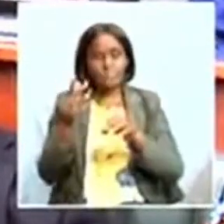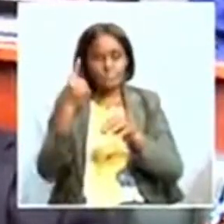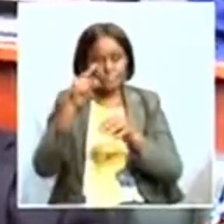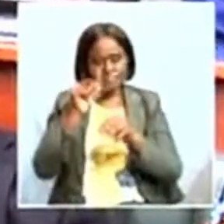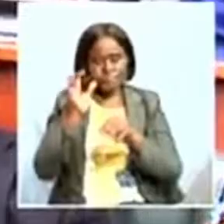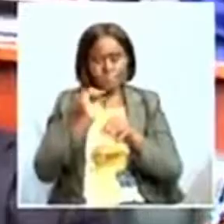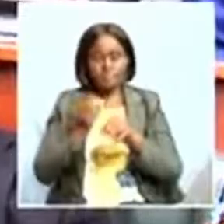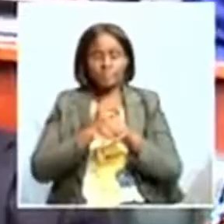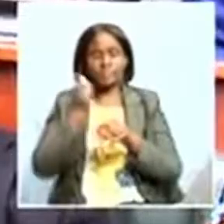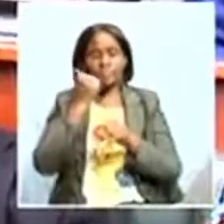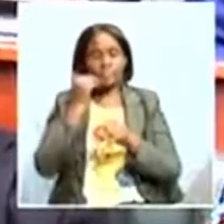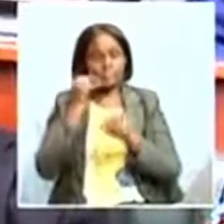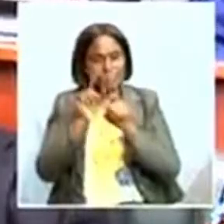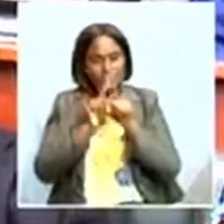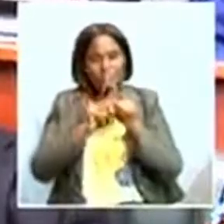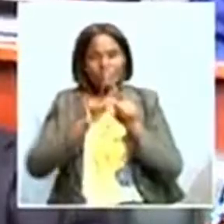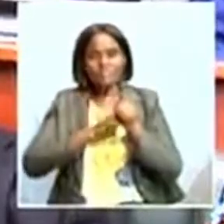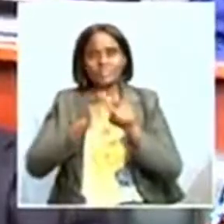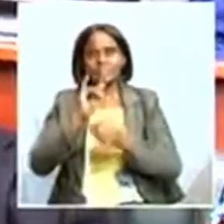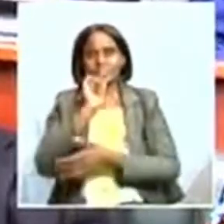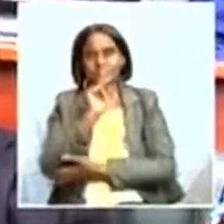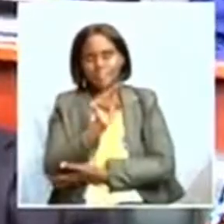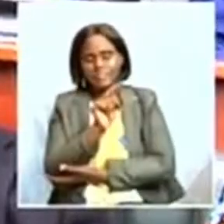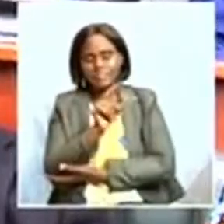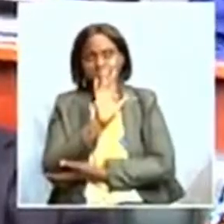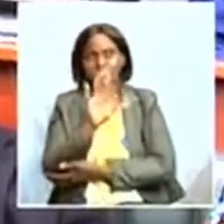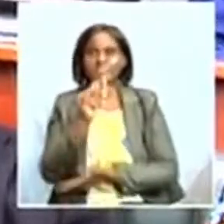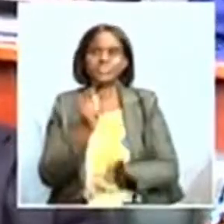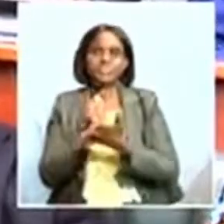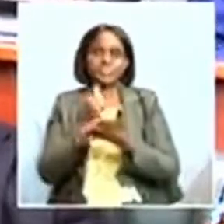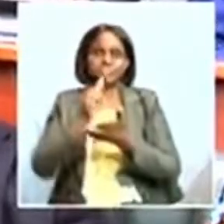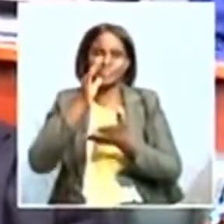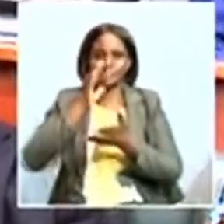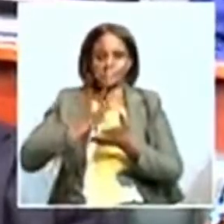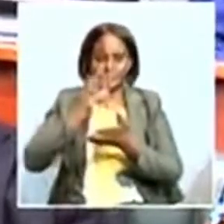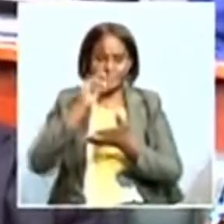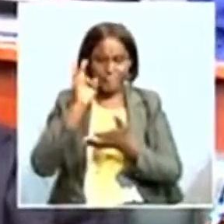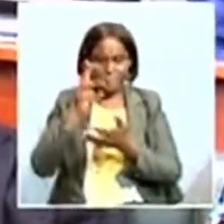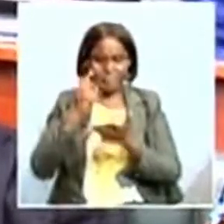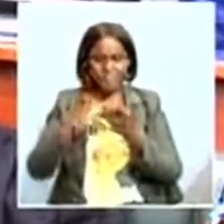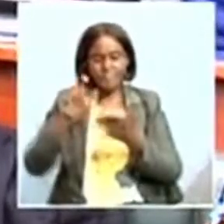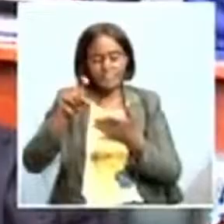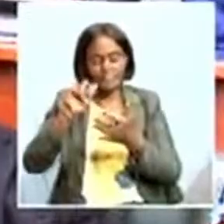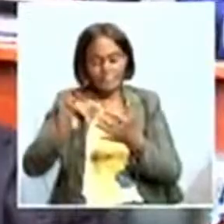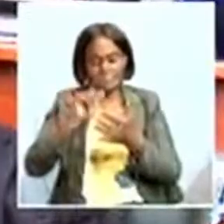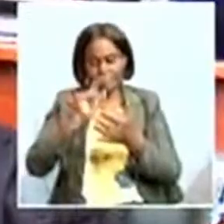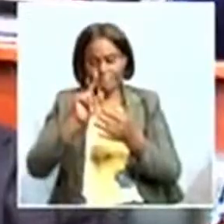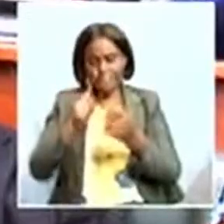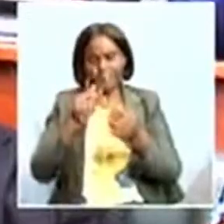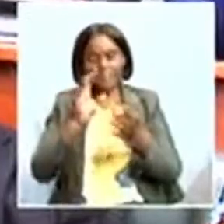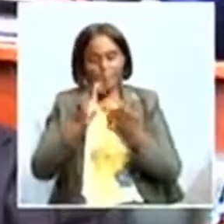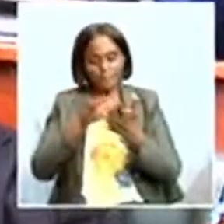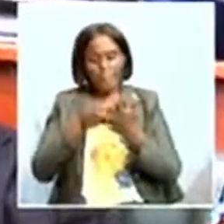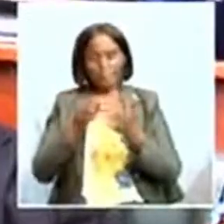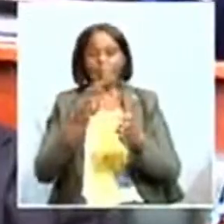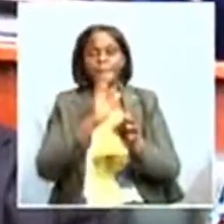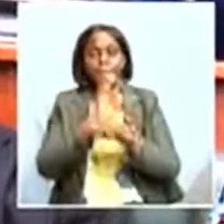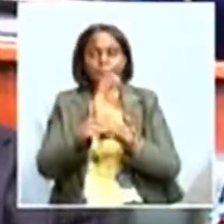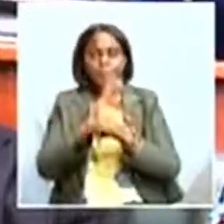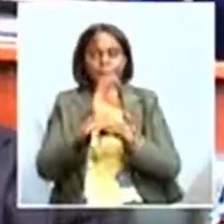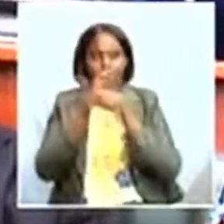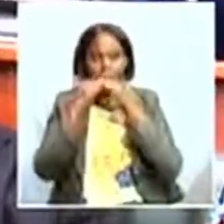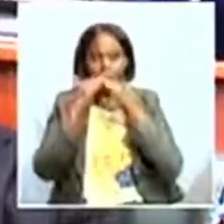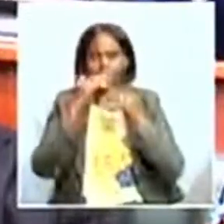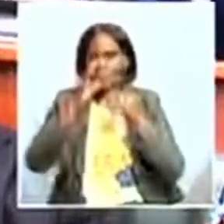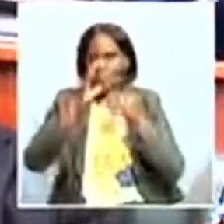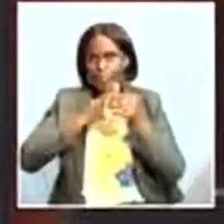our homes. And obviously, your indulgence, Madam Speaker, requires that a matter is responded to. I thank you, Madam